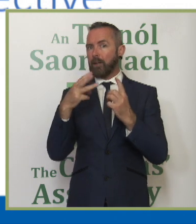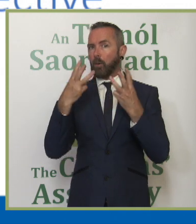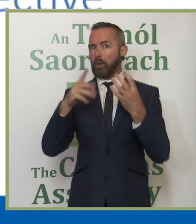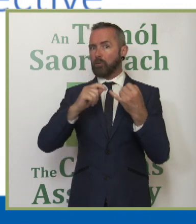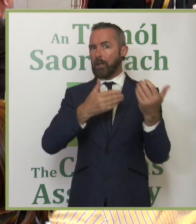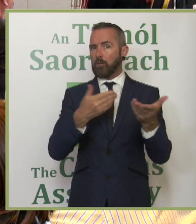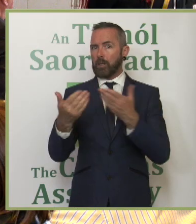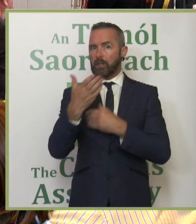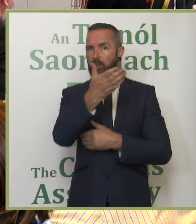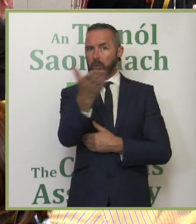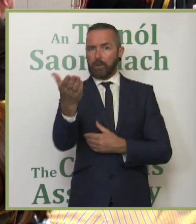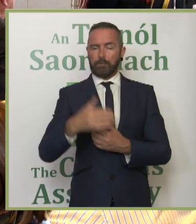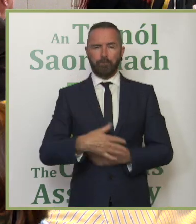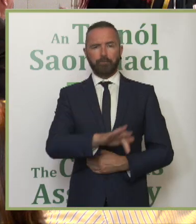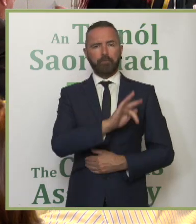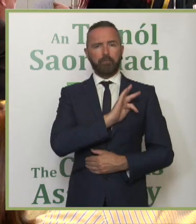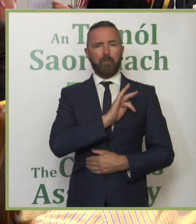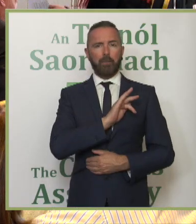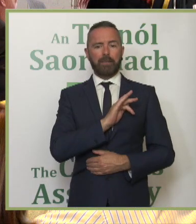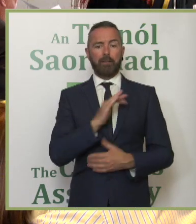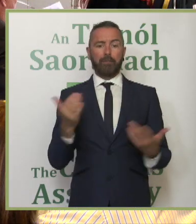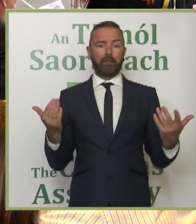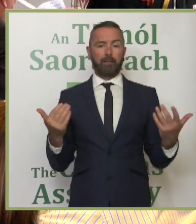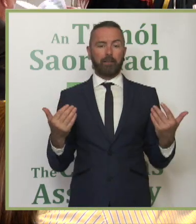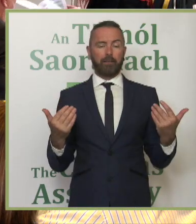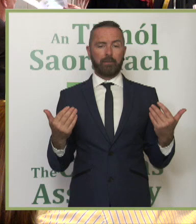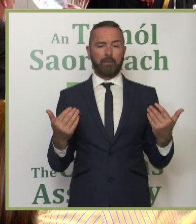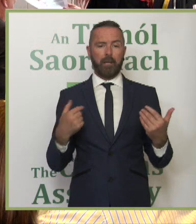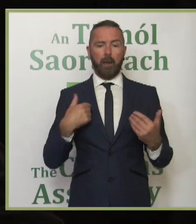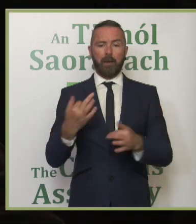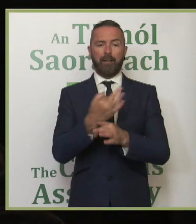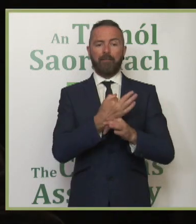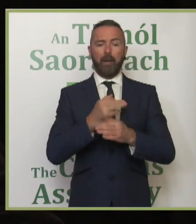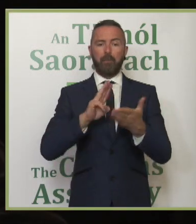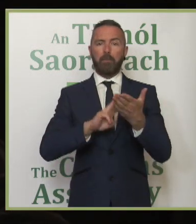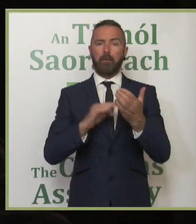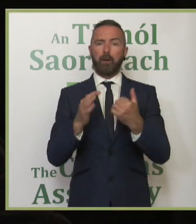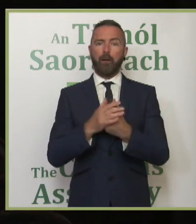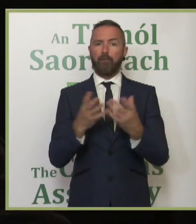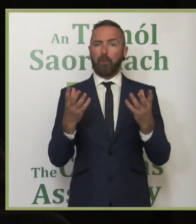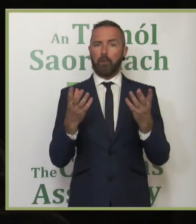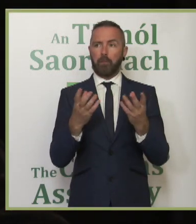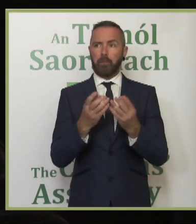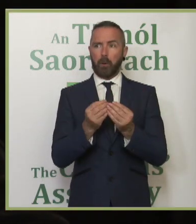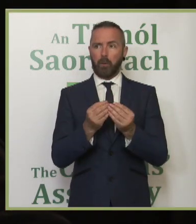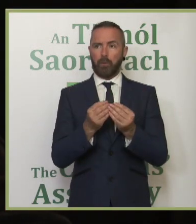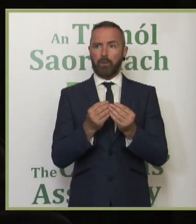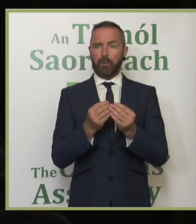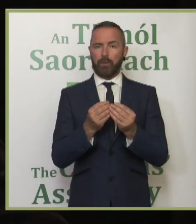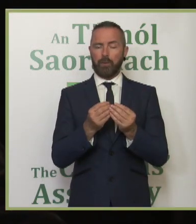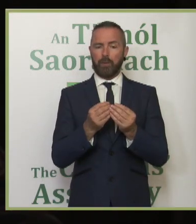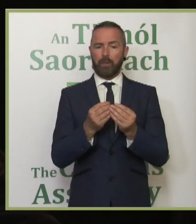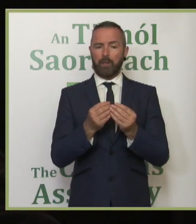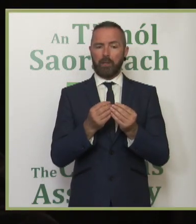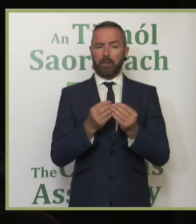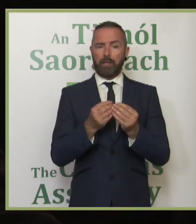the Assembly, and that is that I am unfortunately a family member of both immediate and